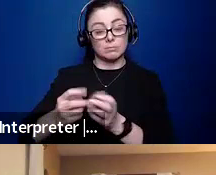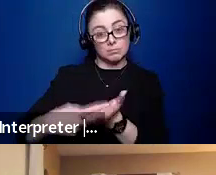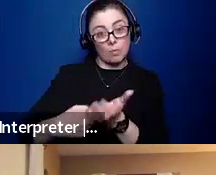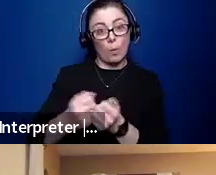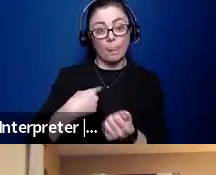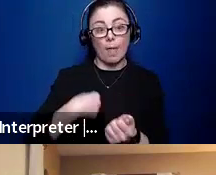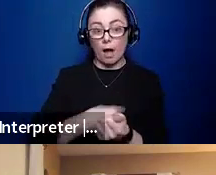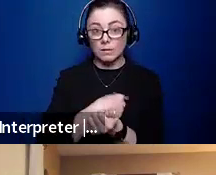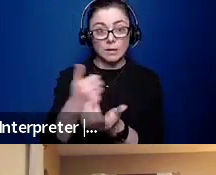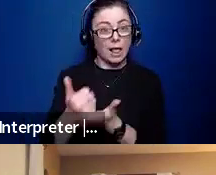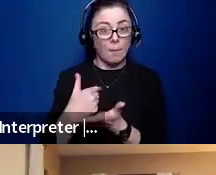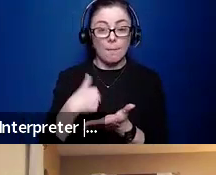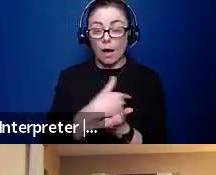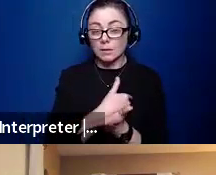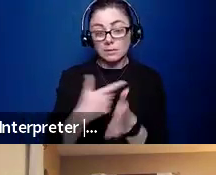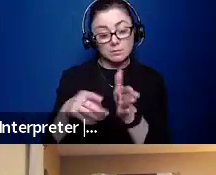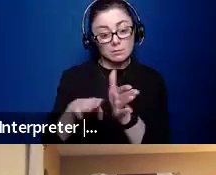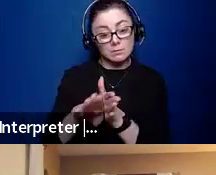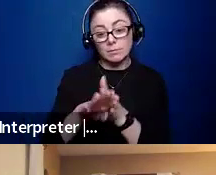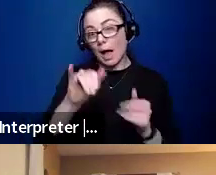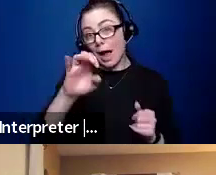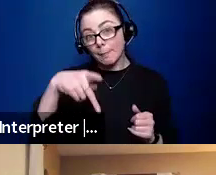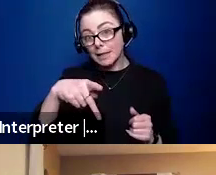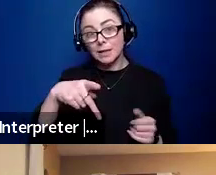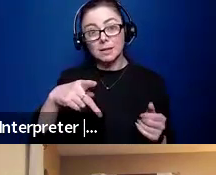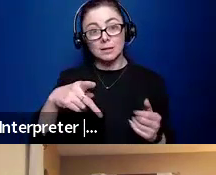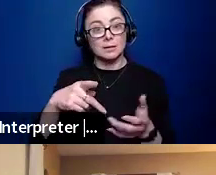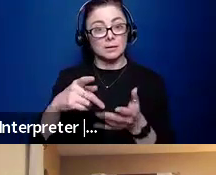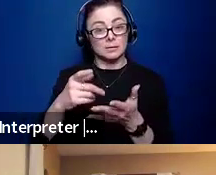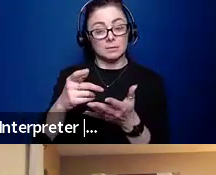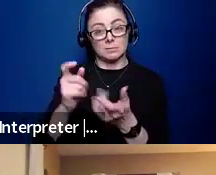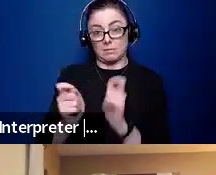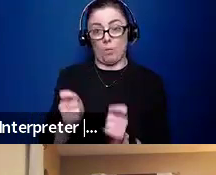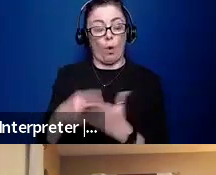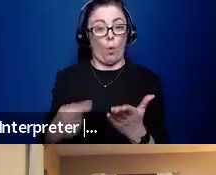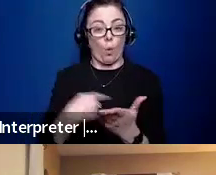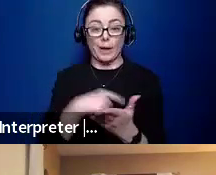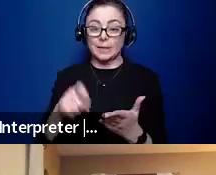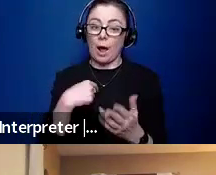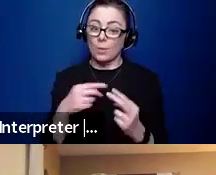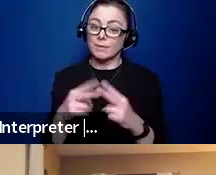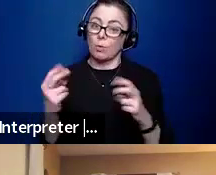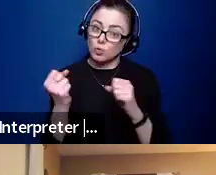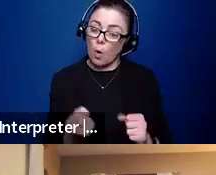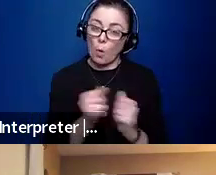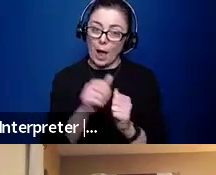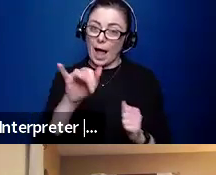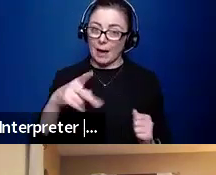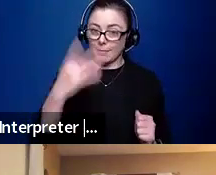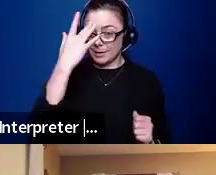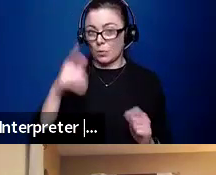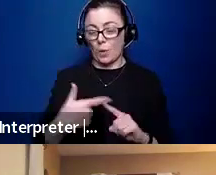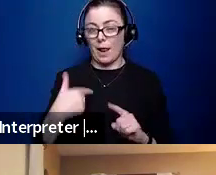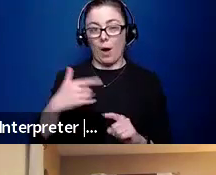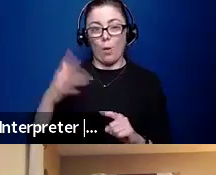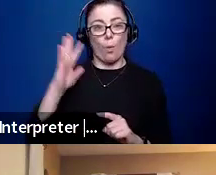us form the IEP that we needed. I was very strong with IEPs because I taught when I was up